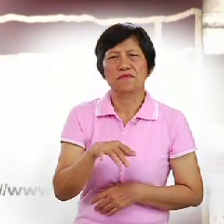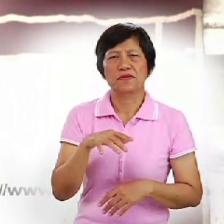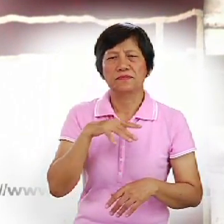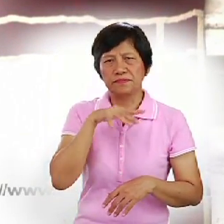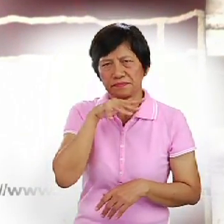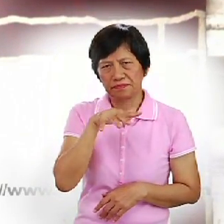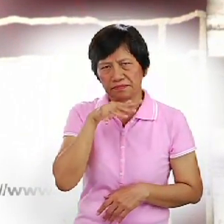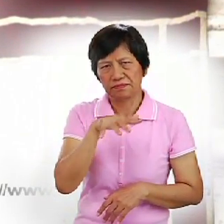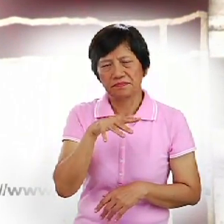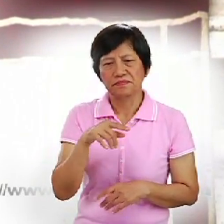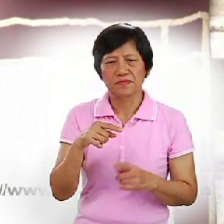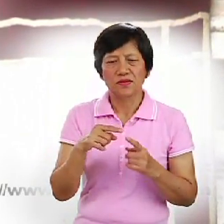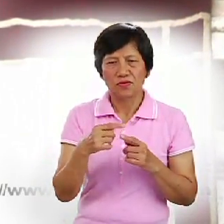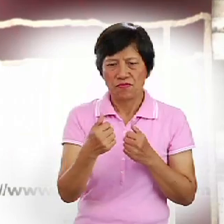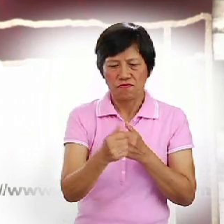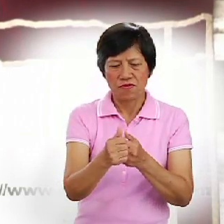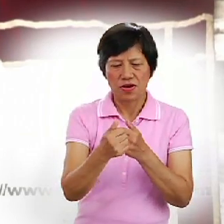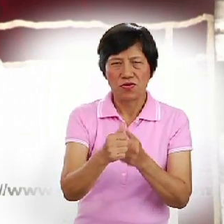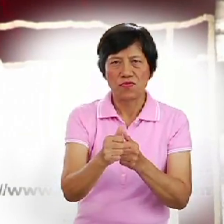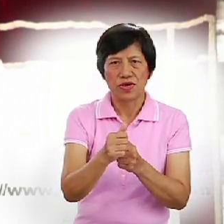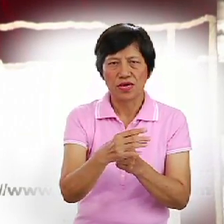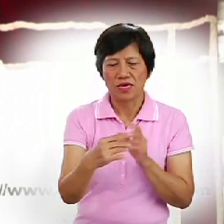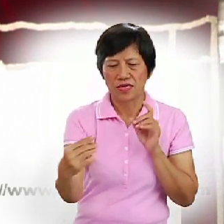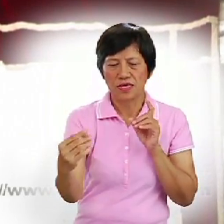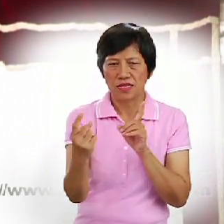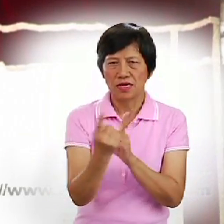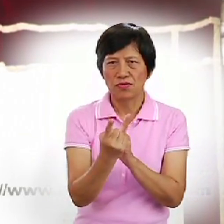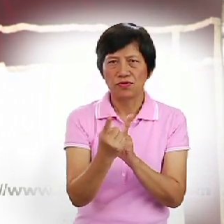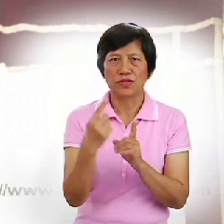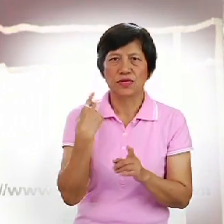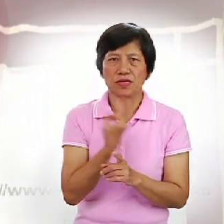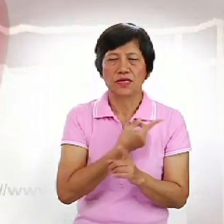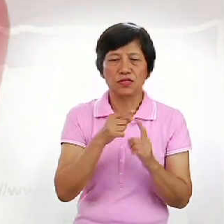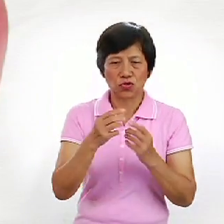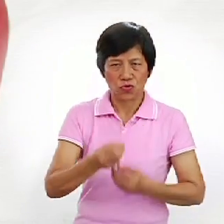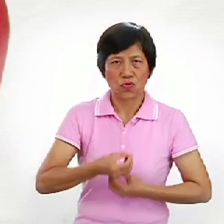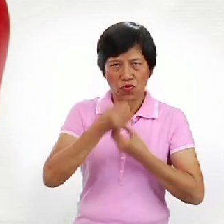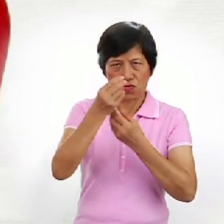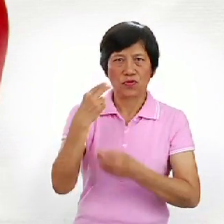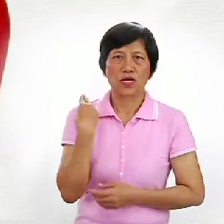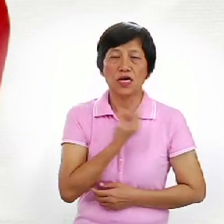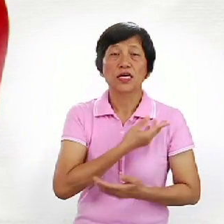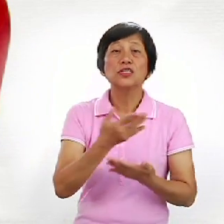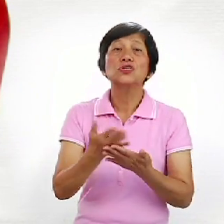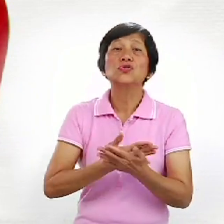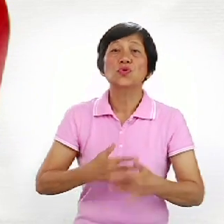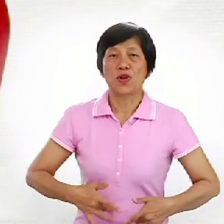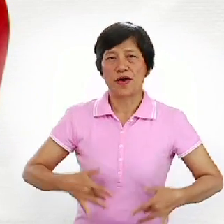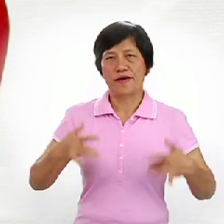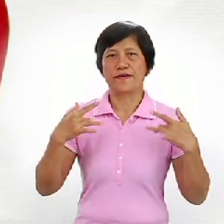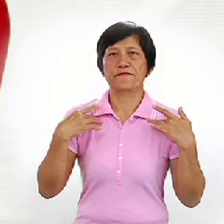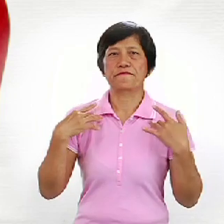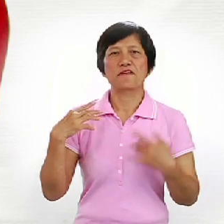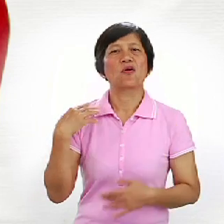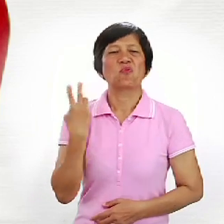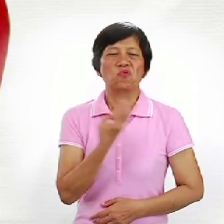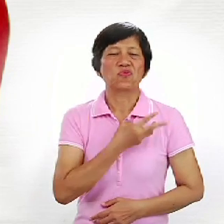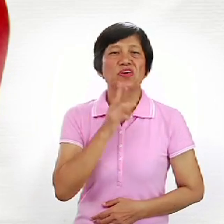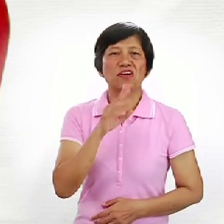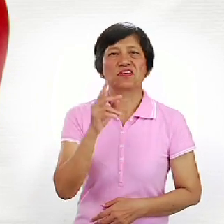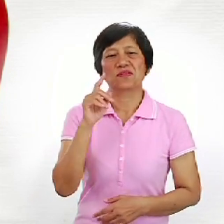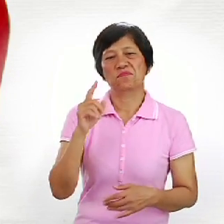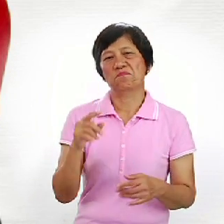after us, encountering us to offer us new life. We are the ones who get